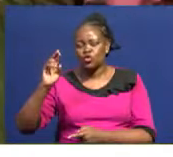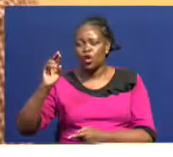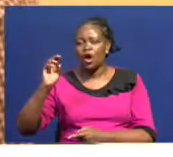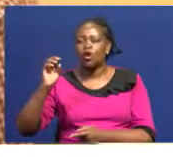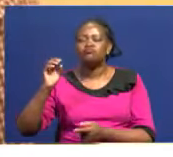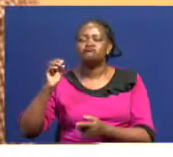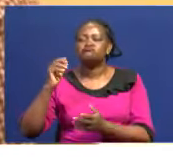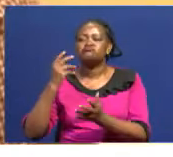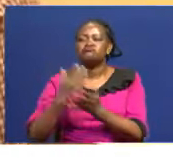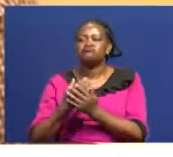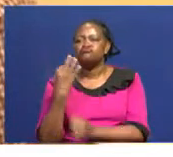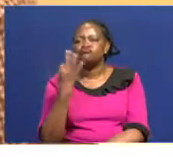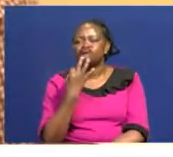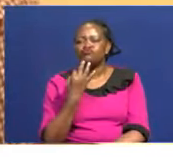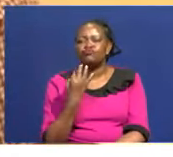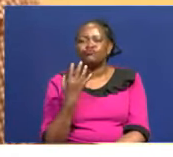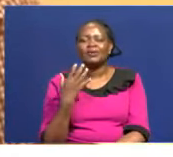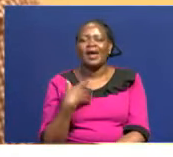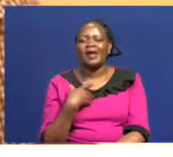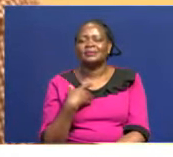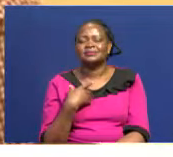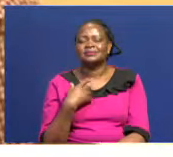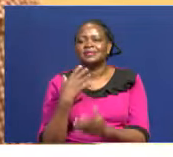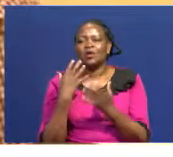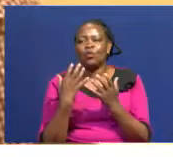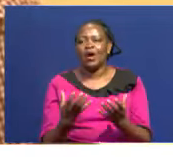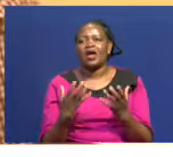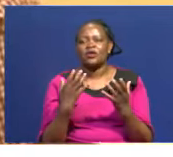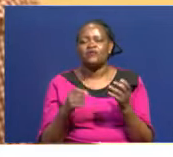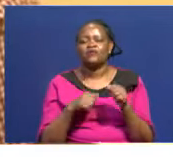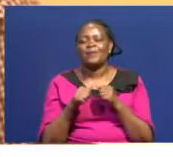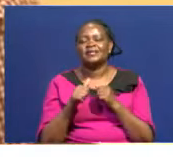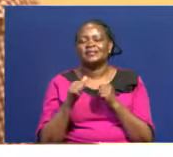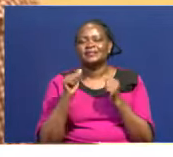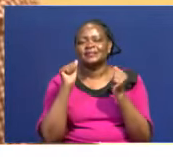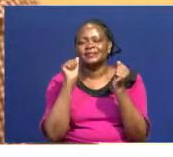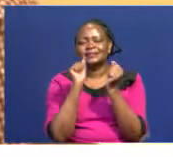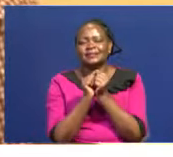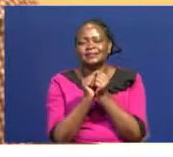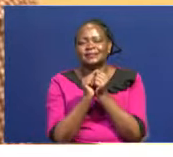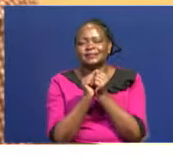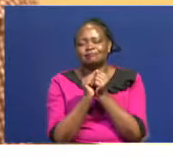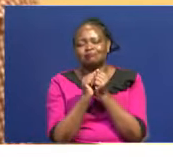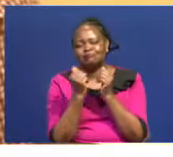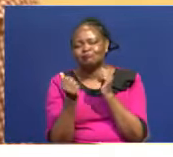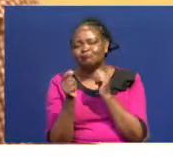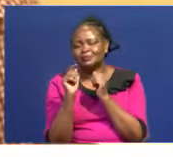Wednesday. Zilikuwa na uzito ya tani kumi na tani